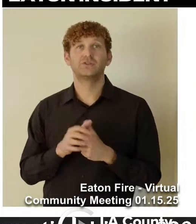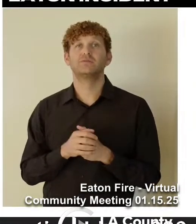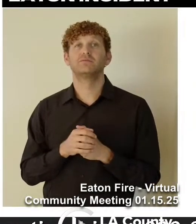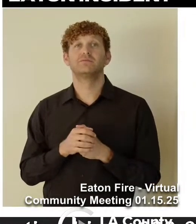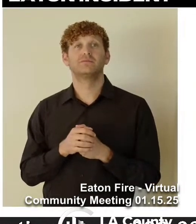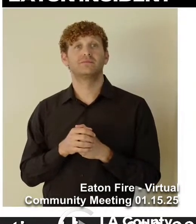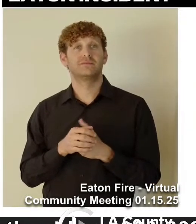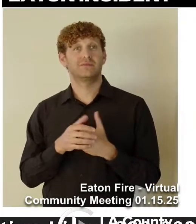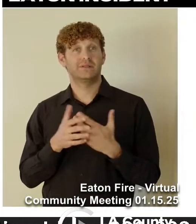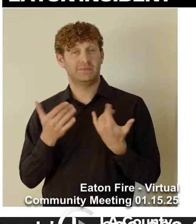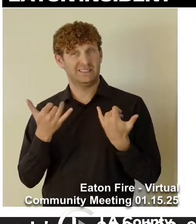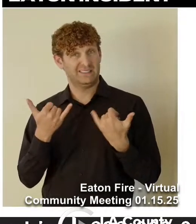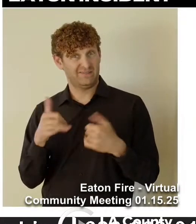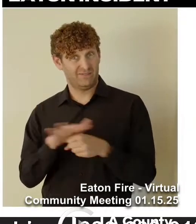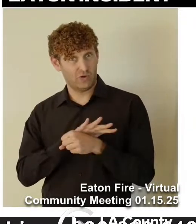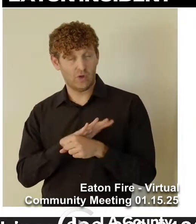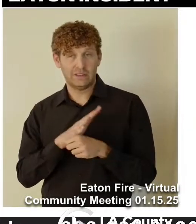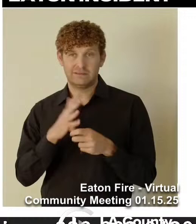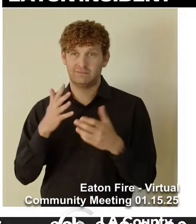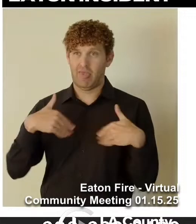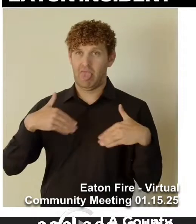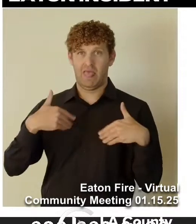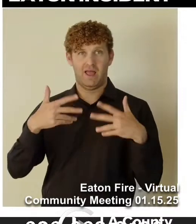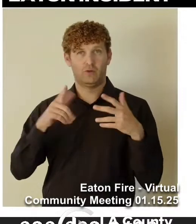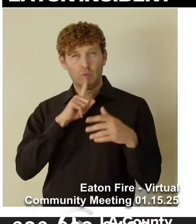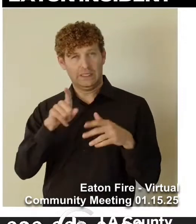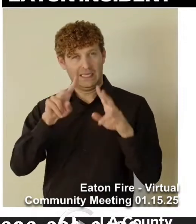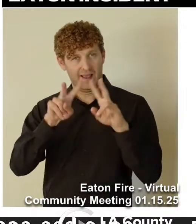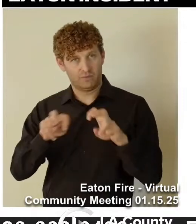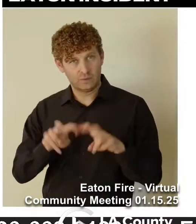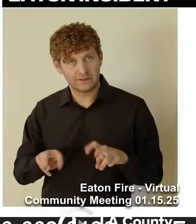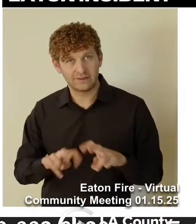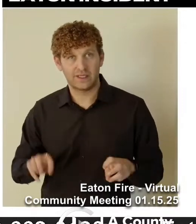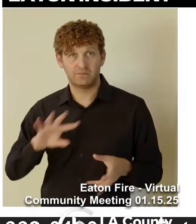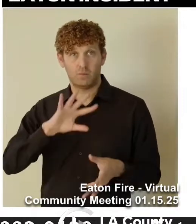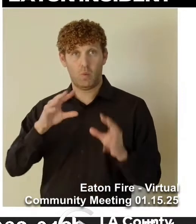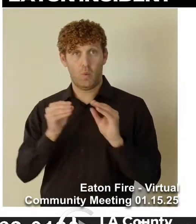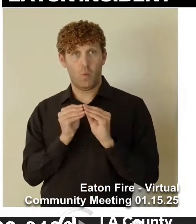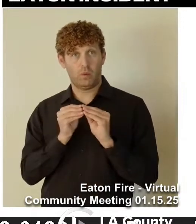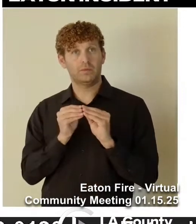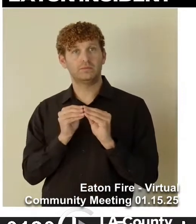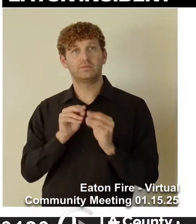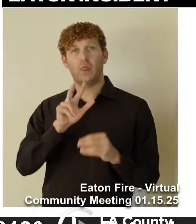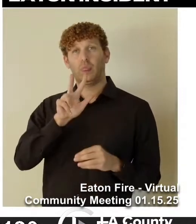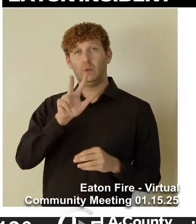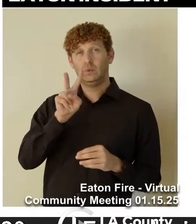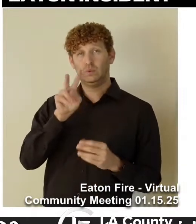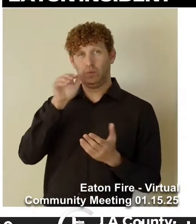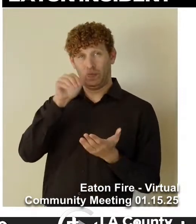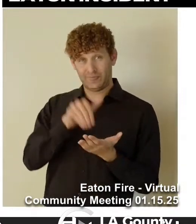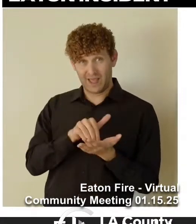being assessed. Out of a total people served of about 32,000, there are